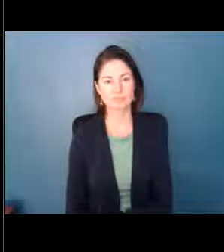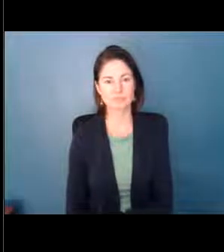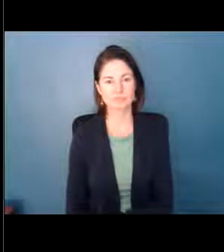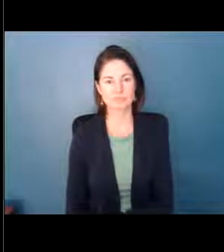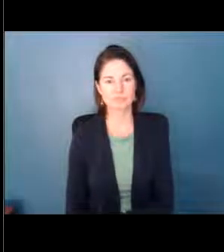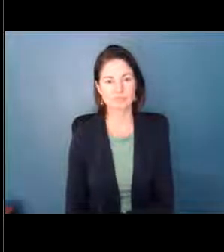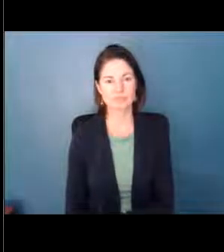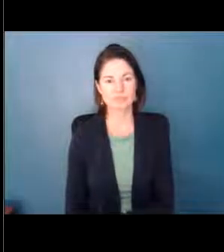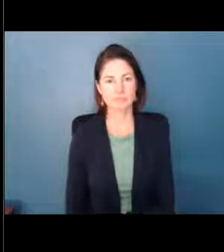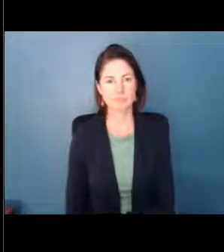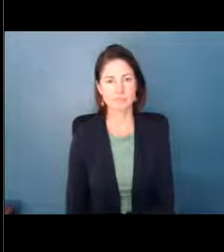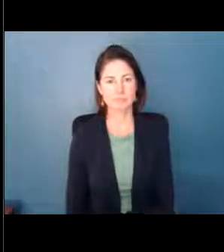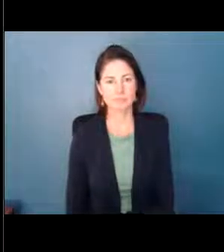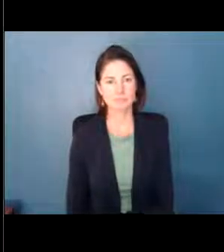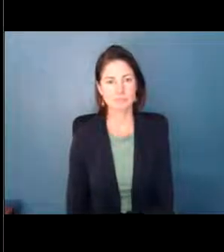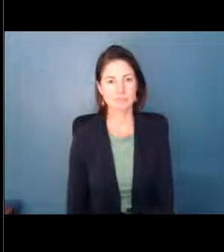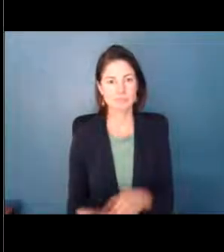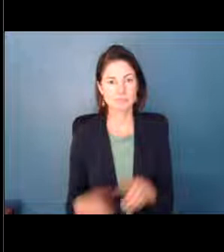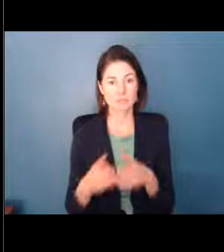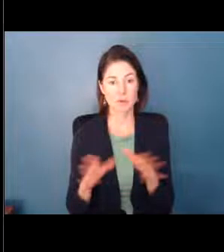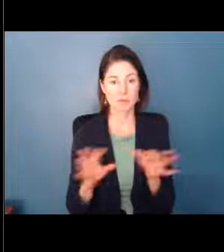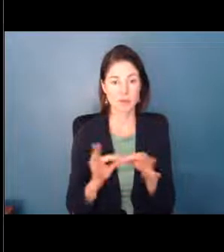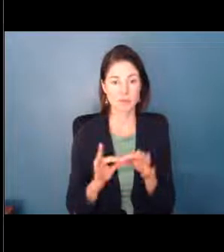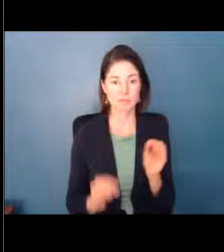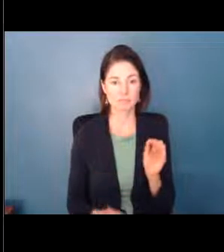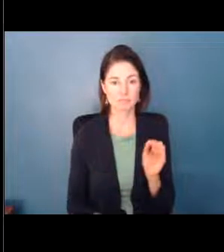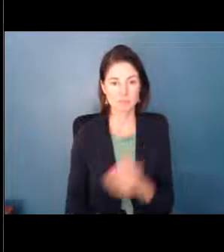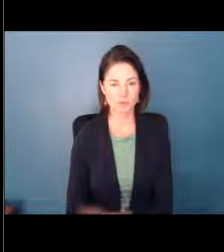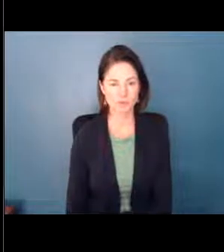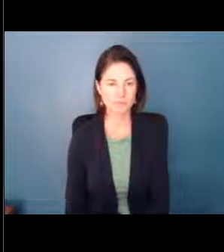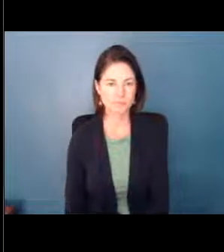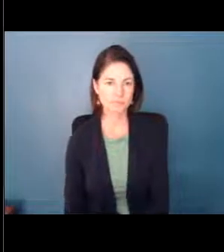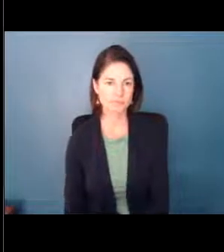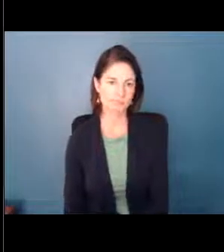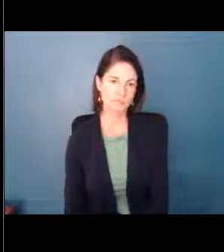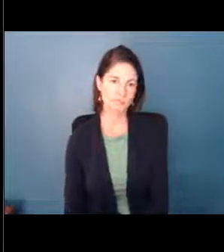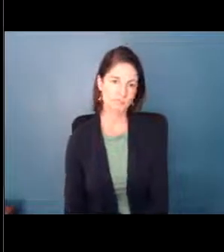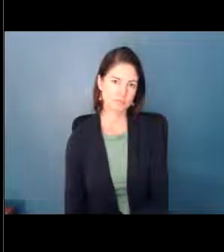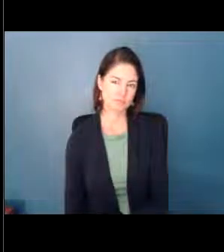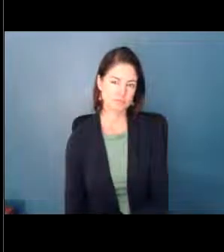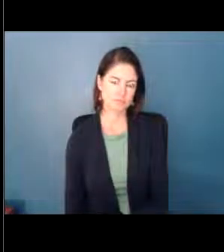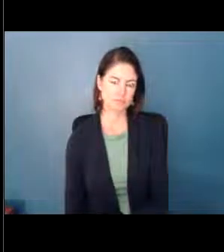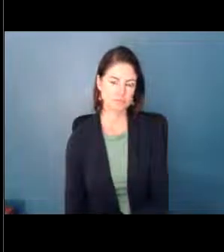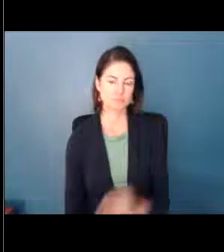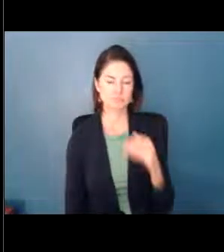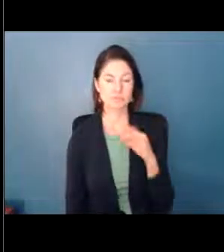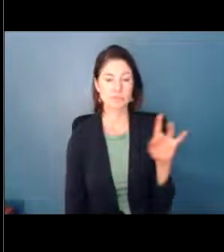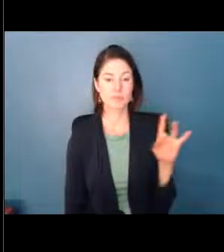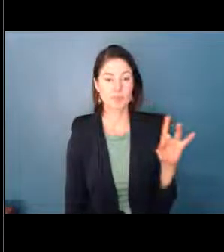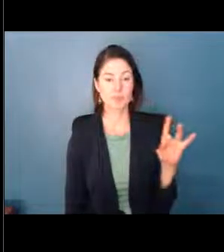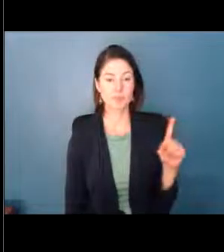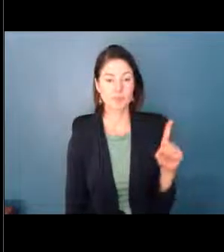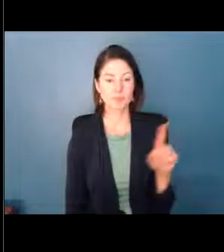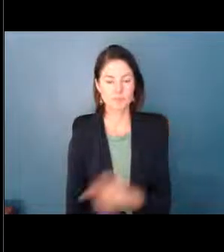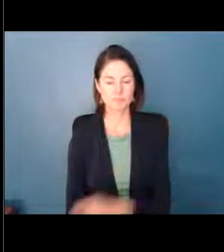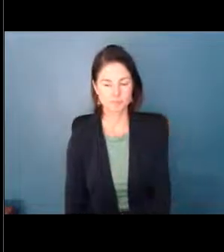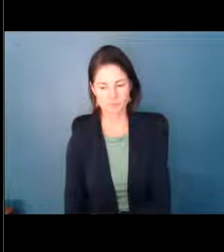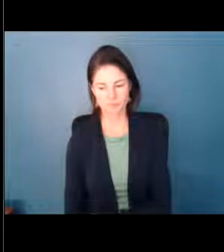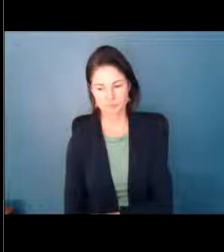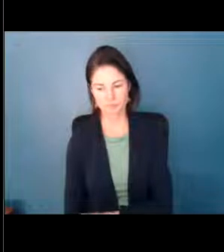no public comment, correct? No public comment, thank you. Excellent, thank you. Okay, item 81. Commissioners, I'll be presenting